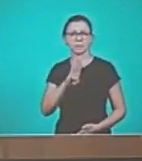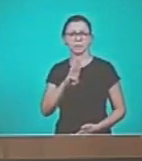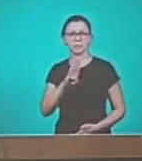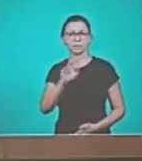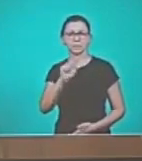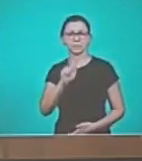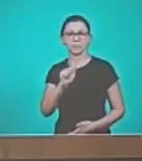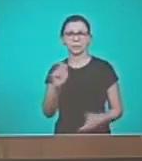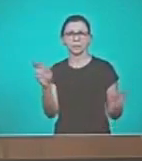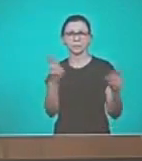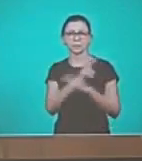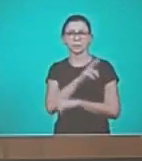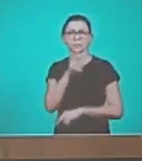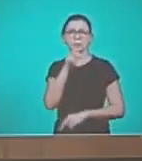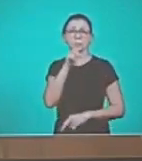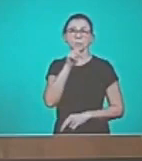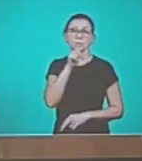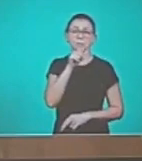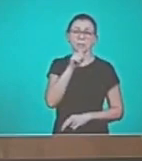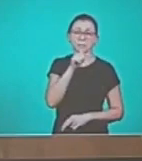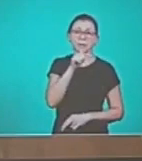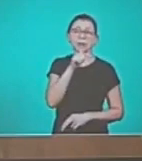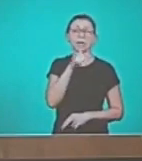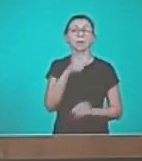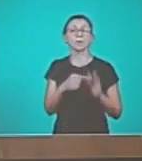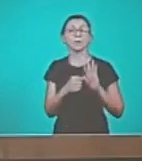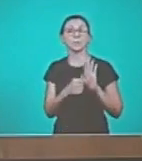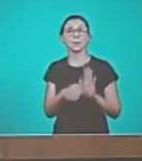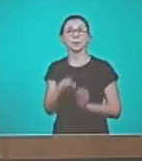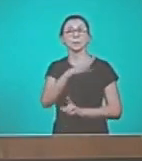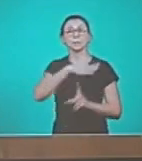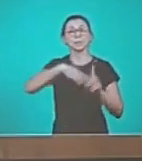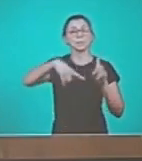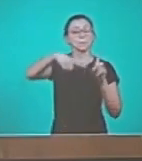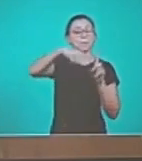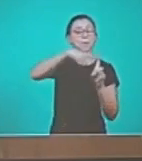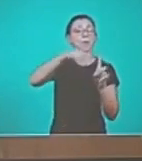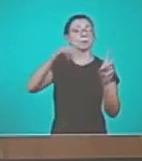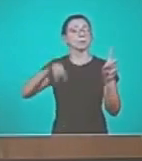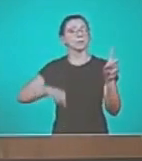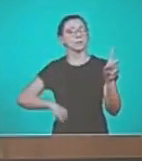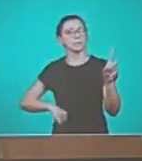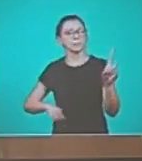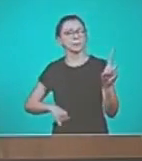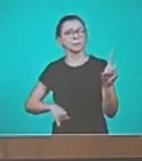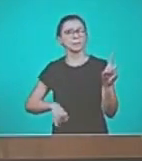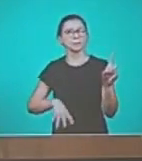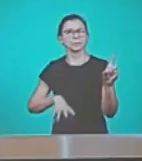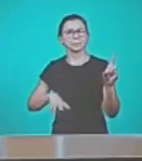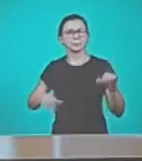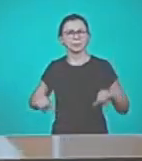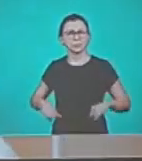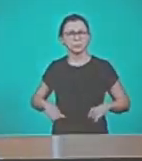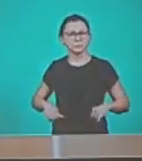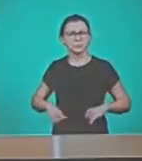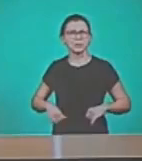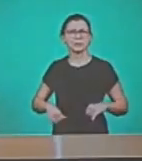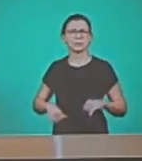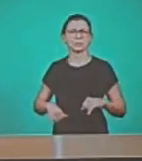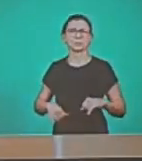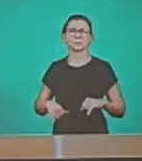related to the waters. So it is speaking about the sacrifice of Jesus, of the pain, of the bitterness, of the